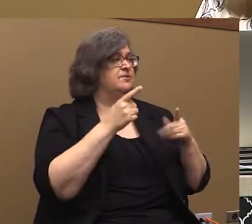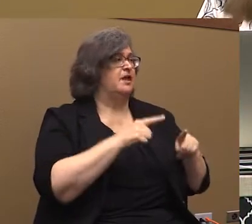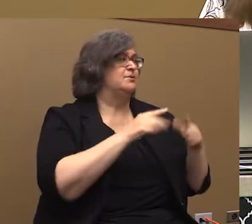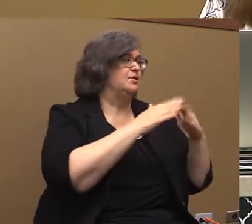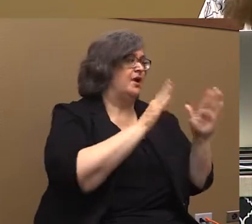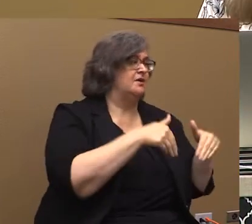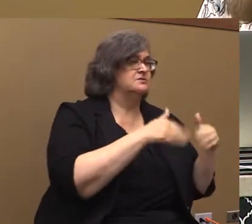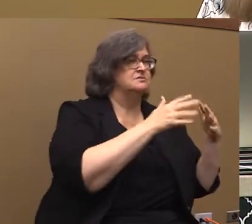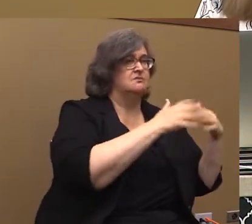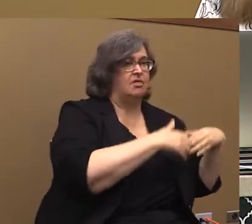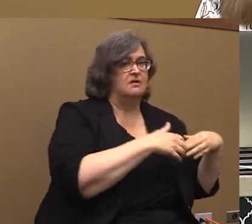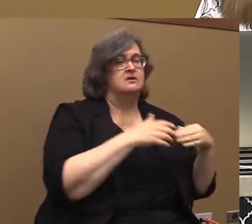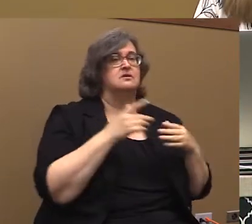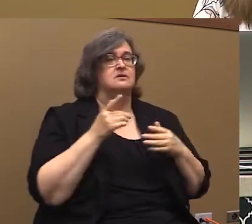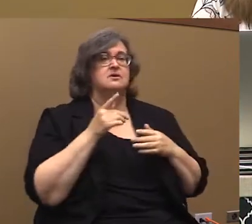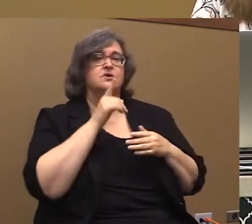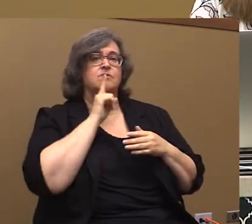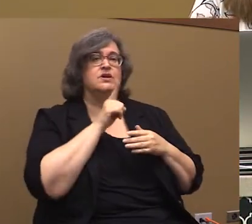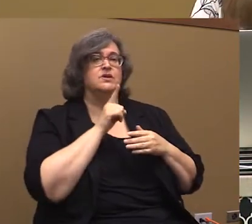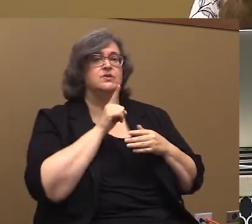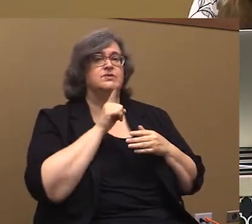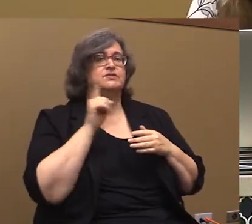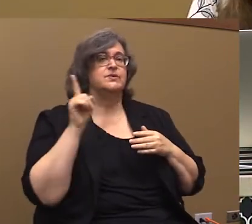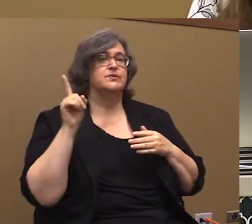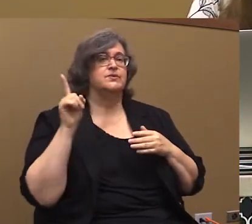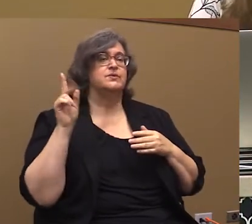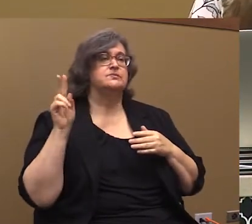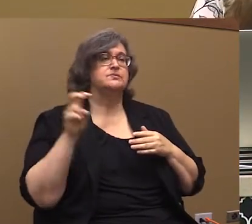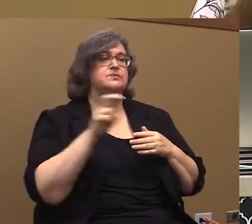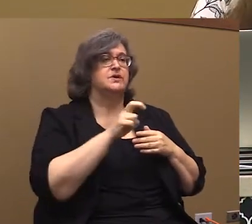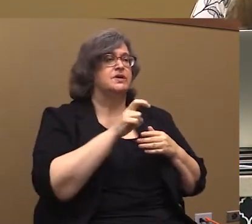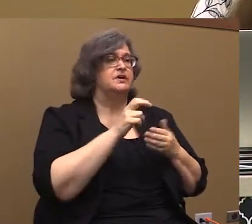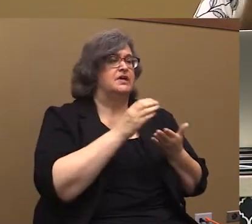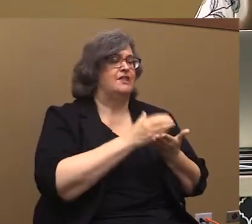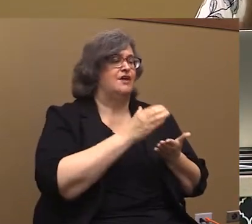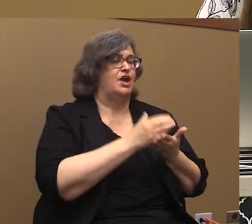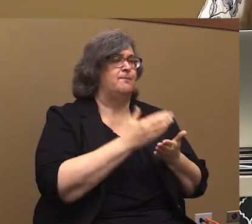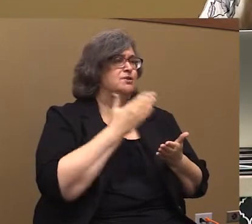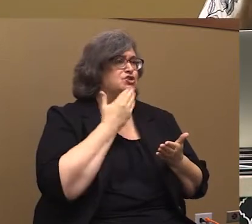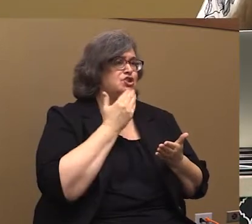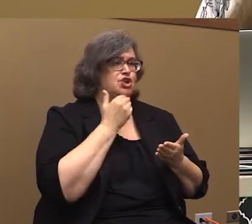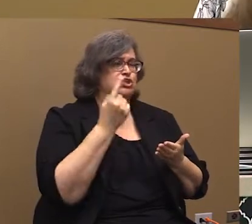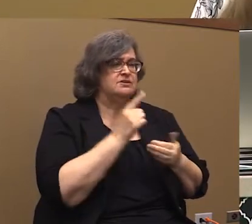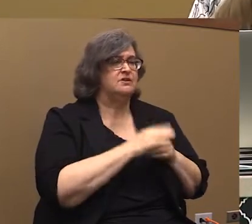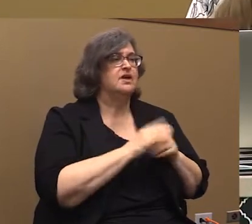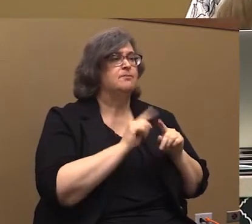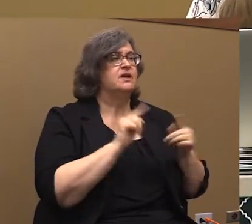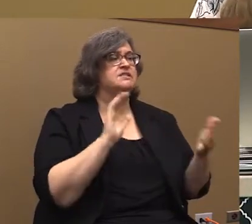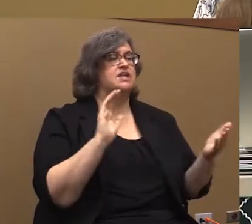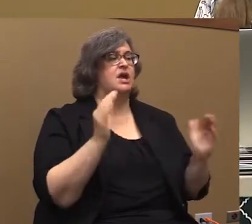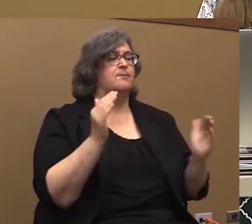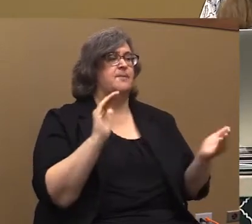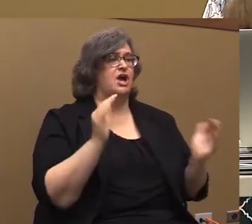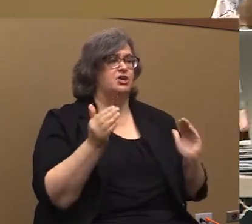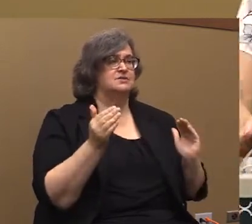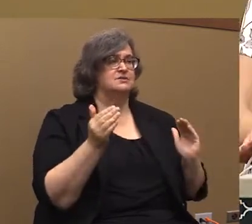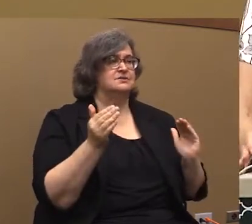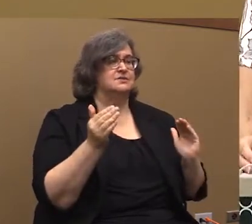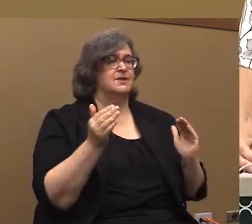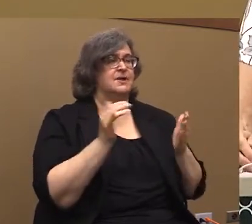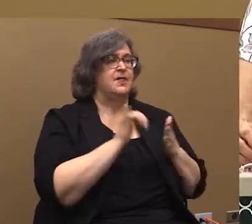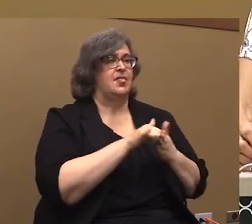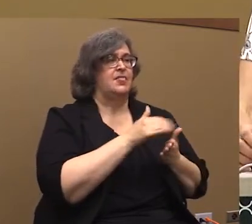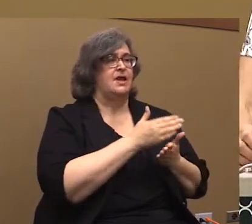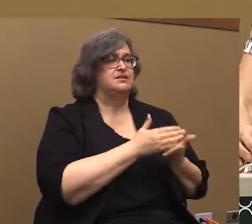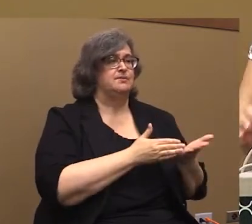was really, I mean, I think he just sneezed once and something happened to a house, and, he was just really coming